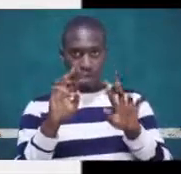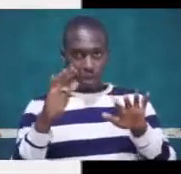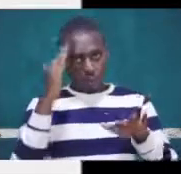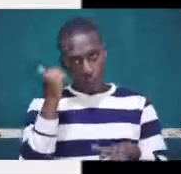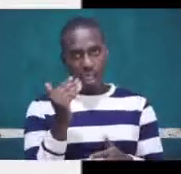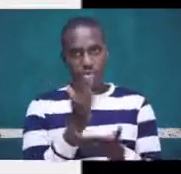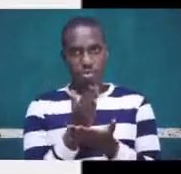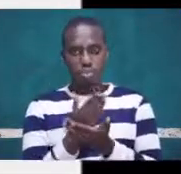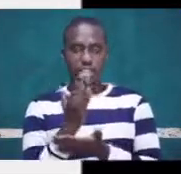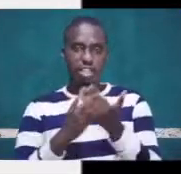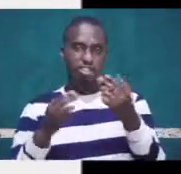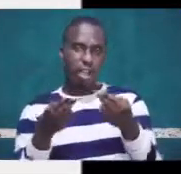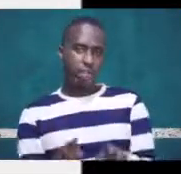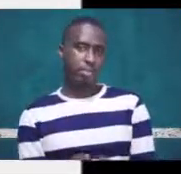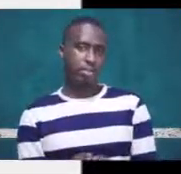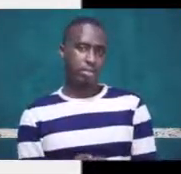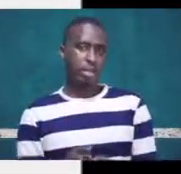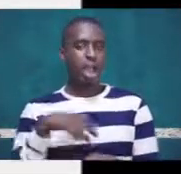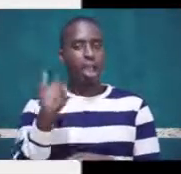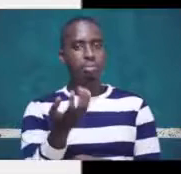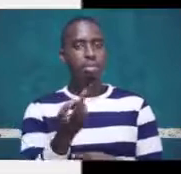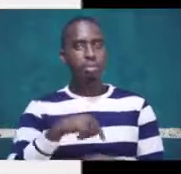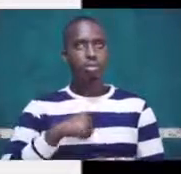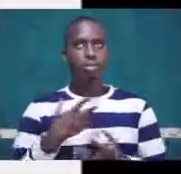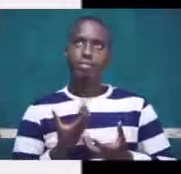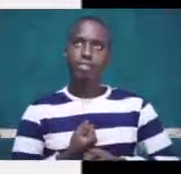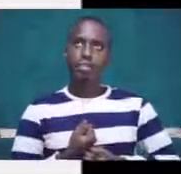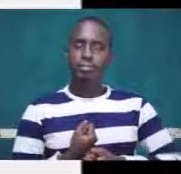why such happens. Then we have